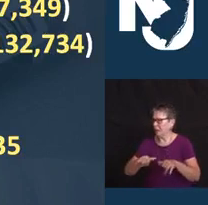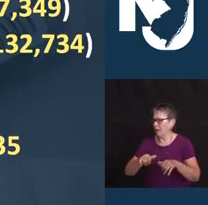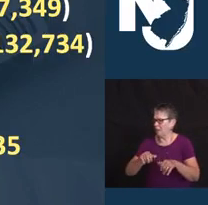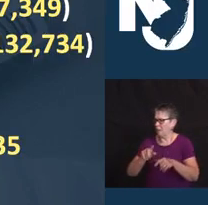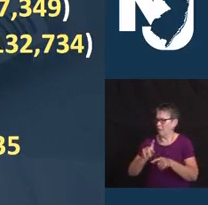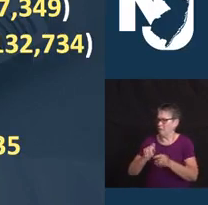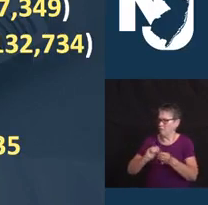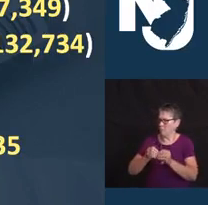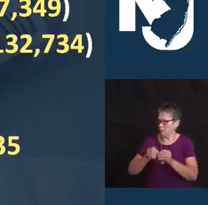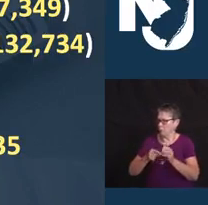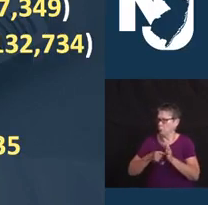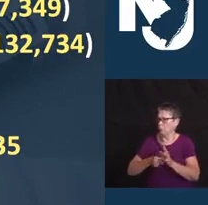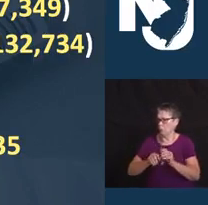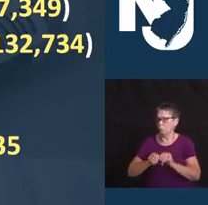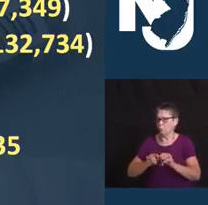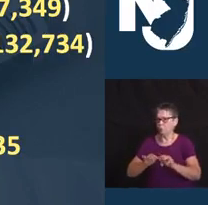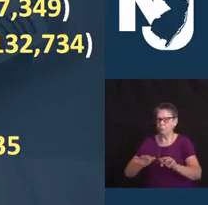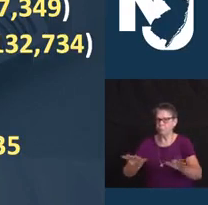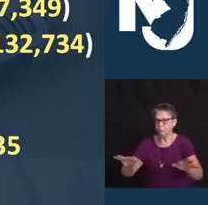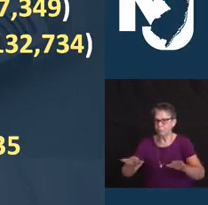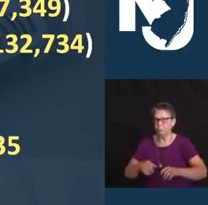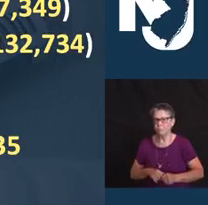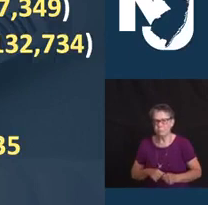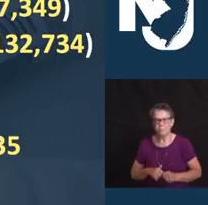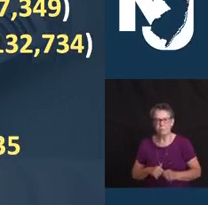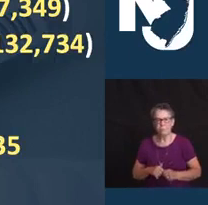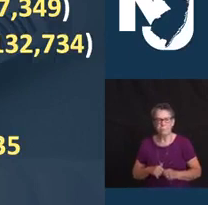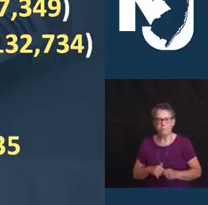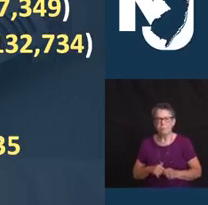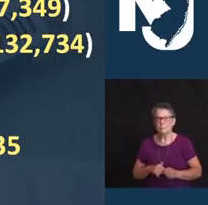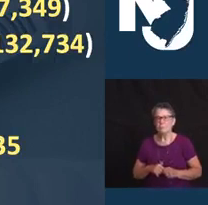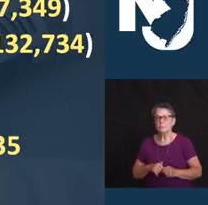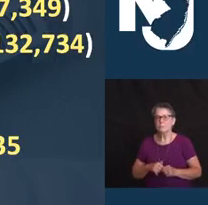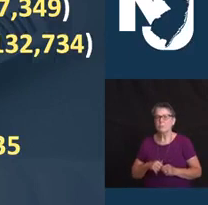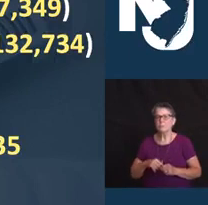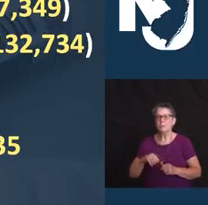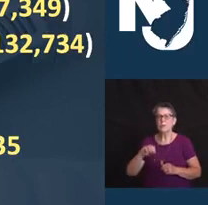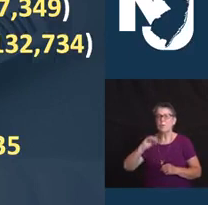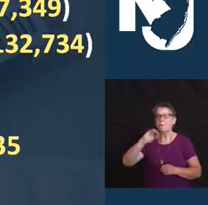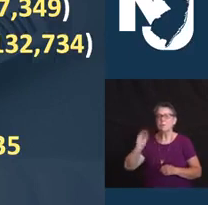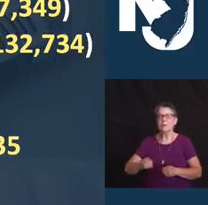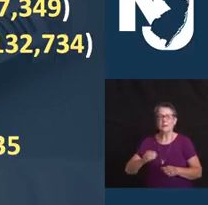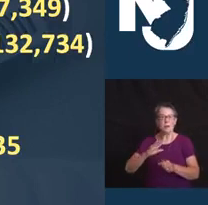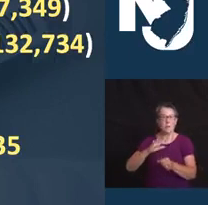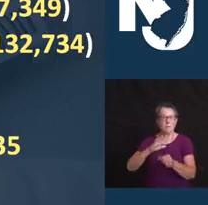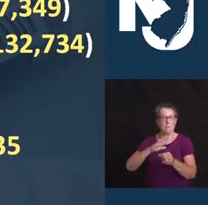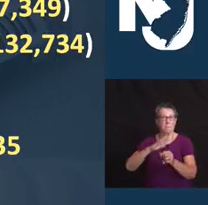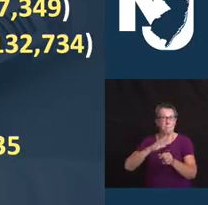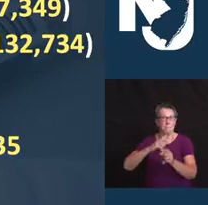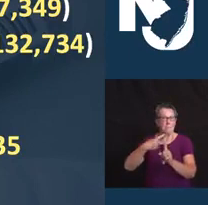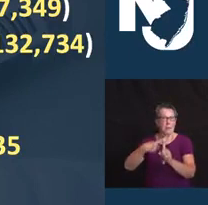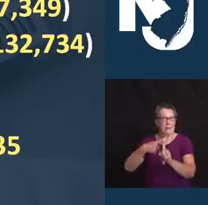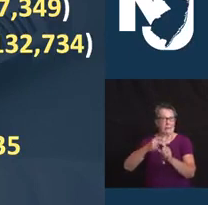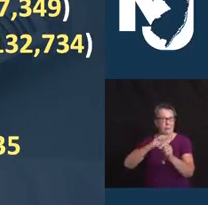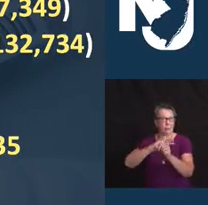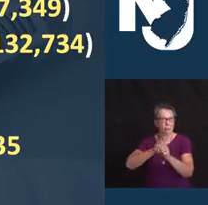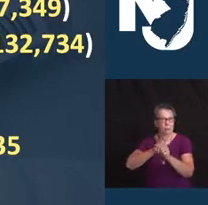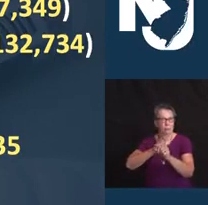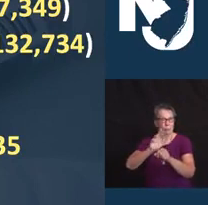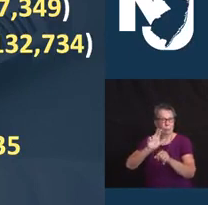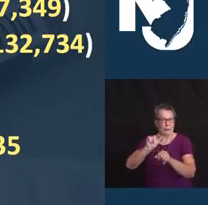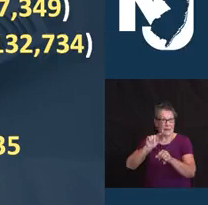down. The positivity for tests taken last Thursday, 5.18%, and for the entire week through